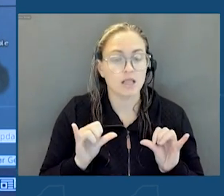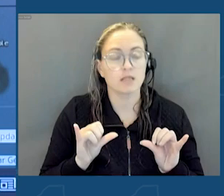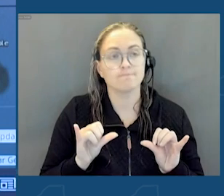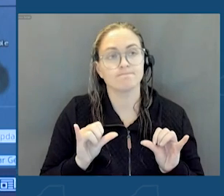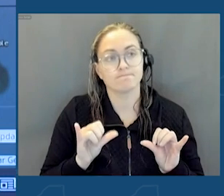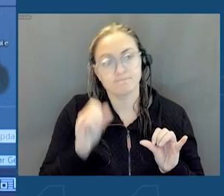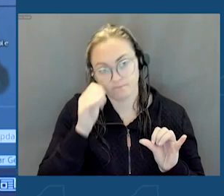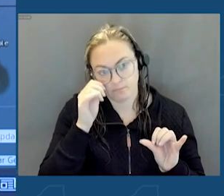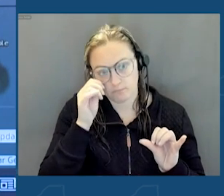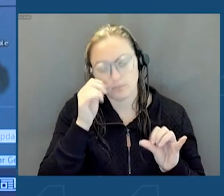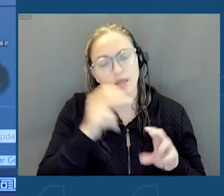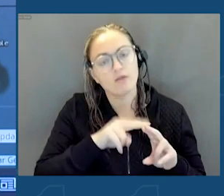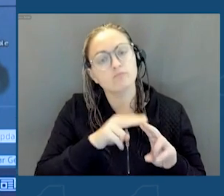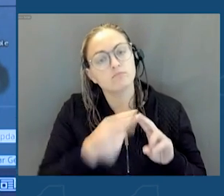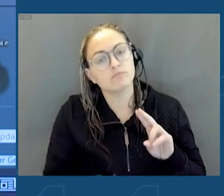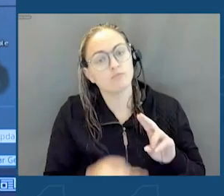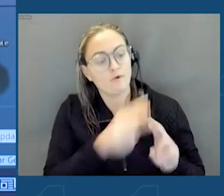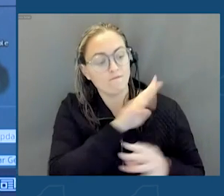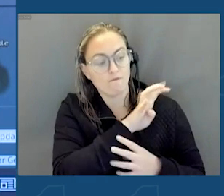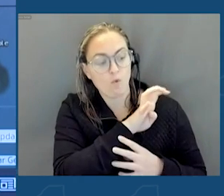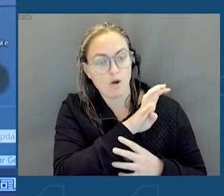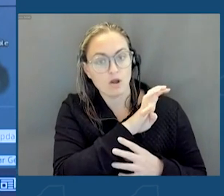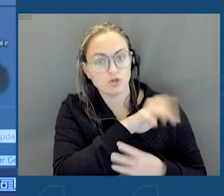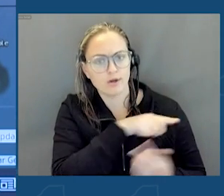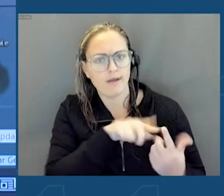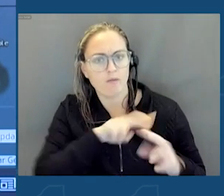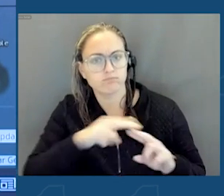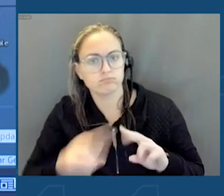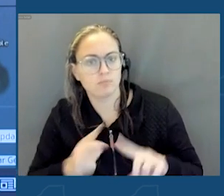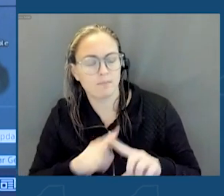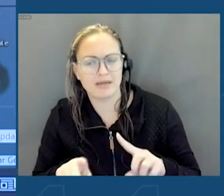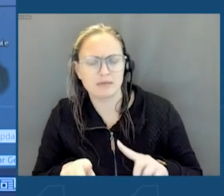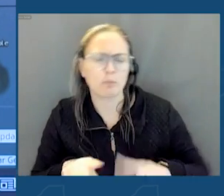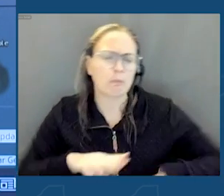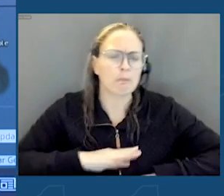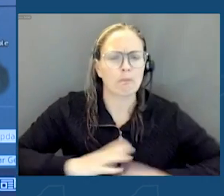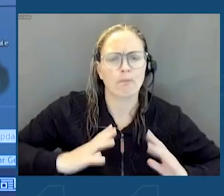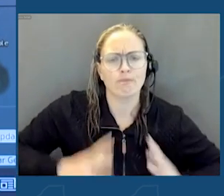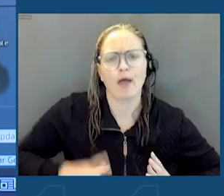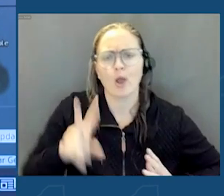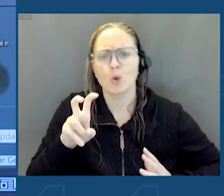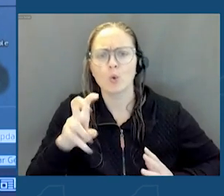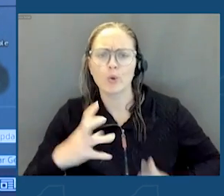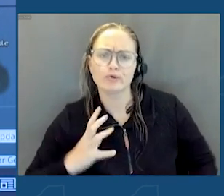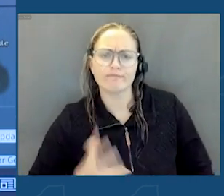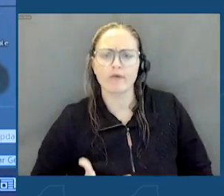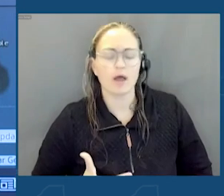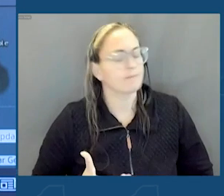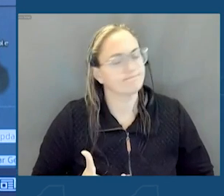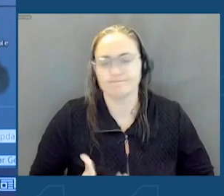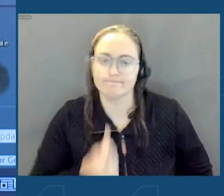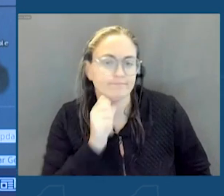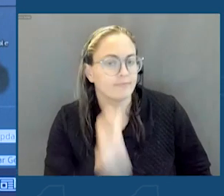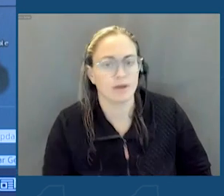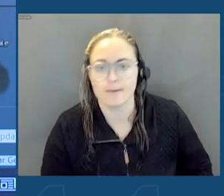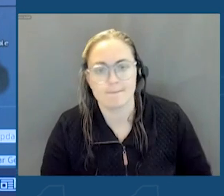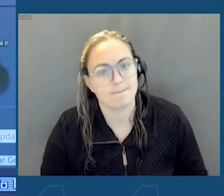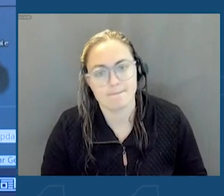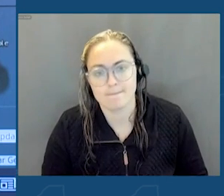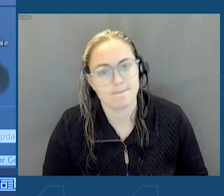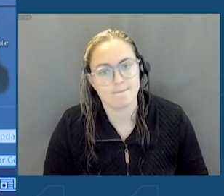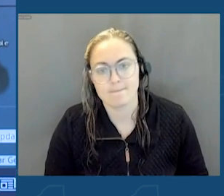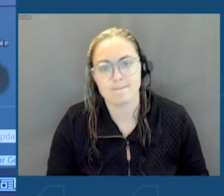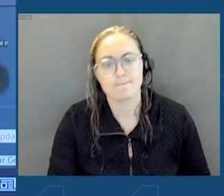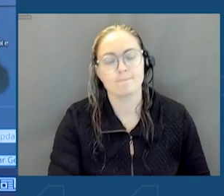They've come down from the 400 level, but we should never get complacent and think that the 200 air quality quotient index is satisfactory.